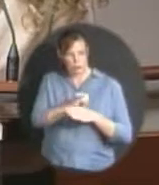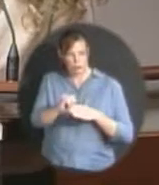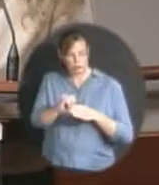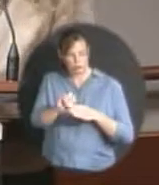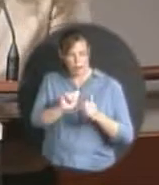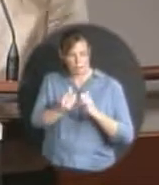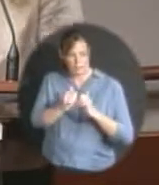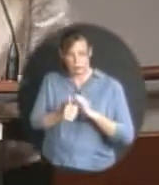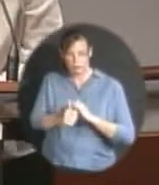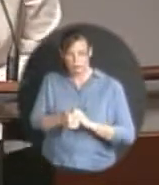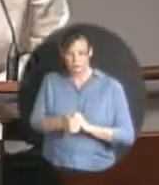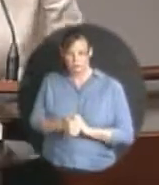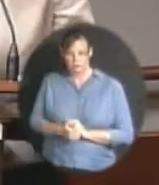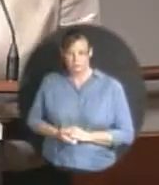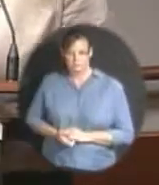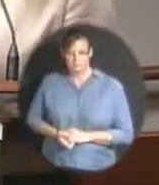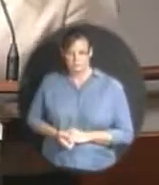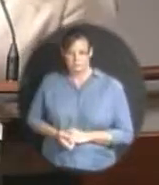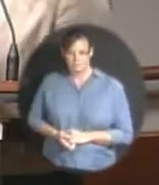And here they come.